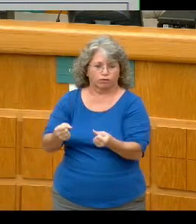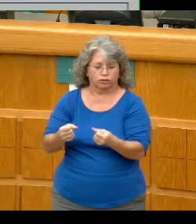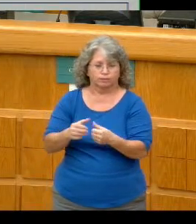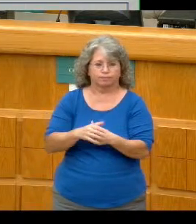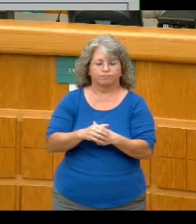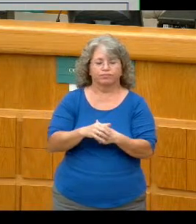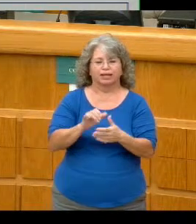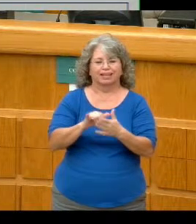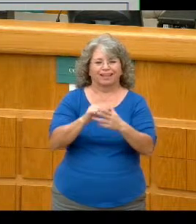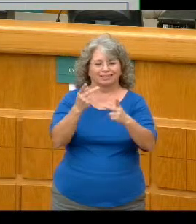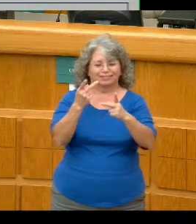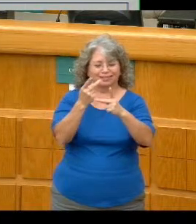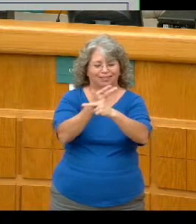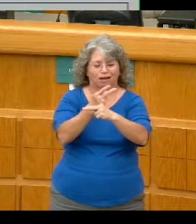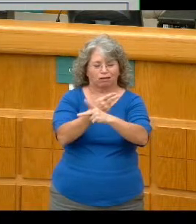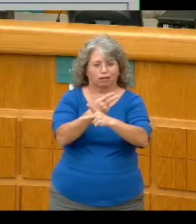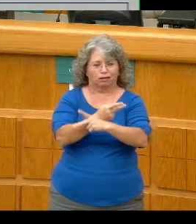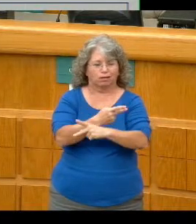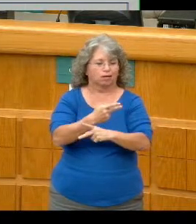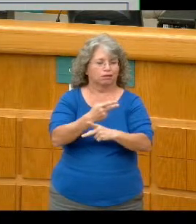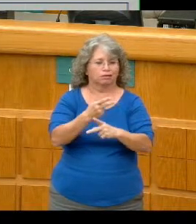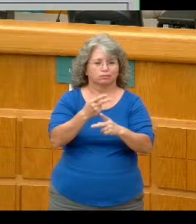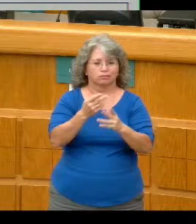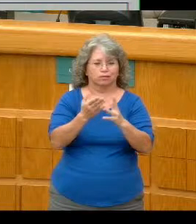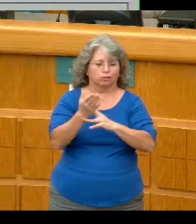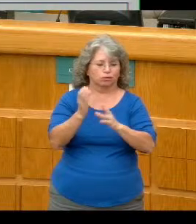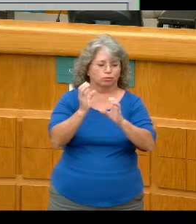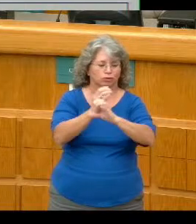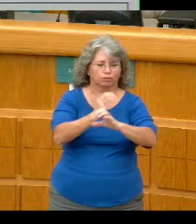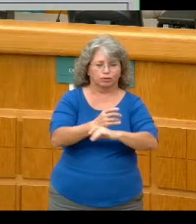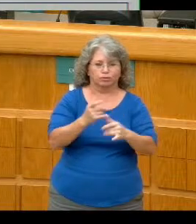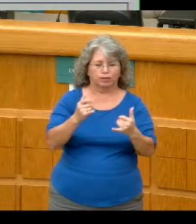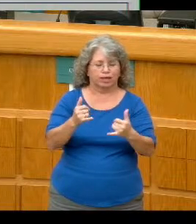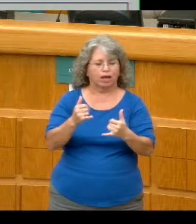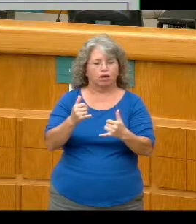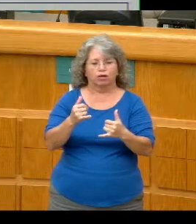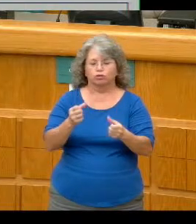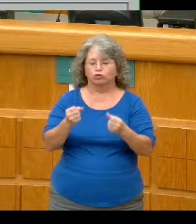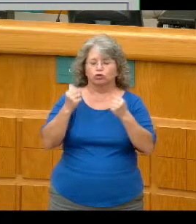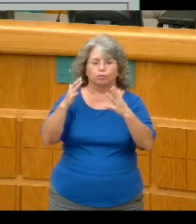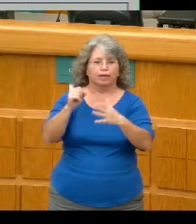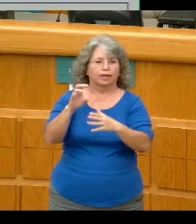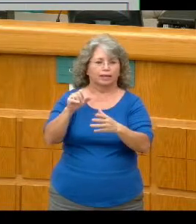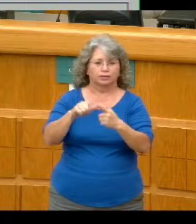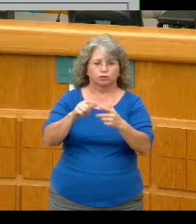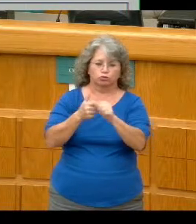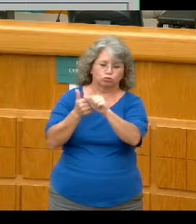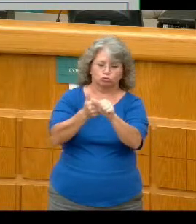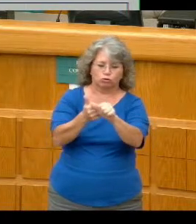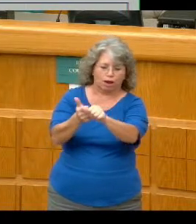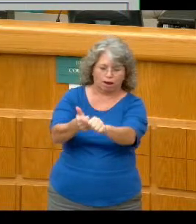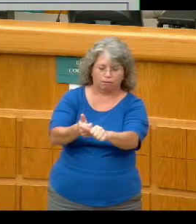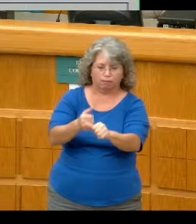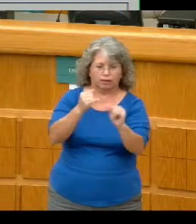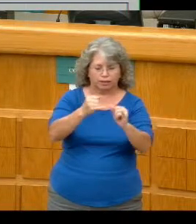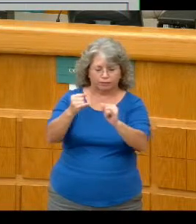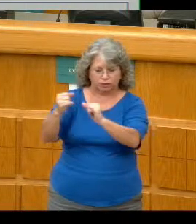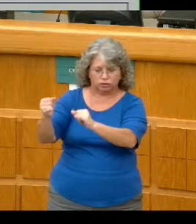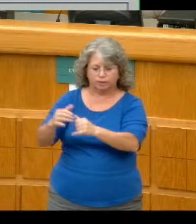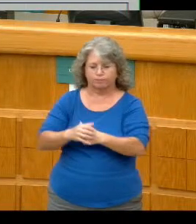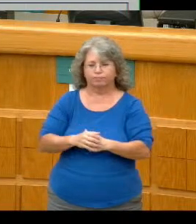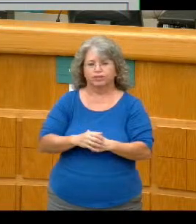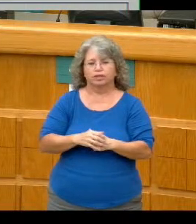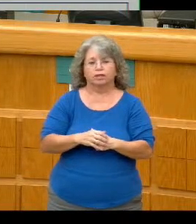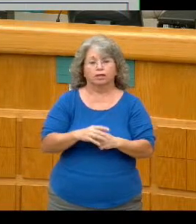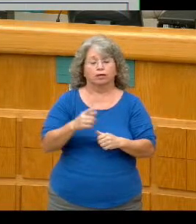These recoveries, they're calculated algorithmically at this point because there's too many cases to keep track of individually for